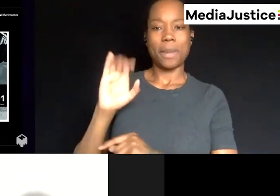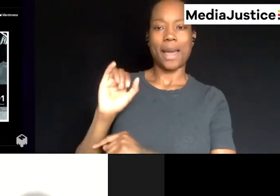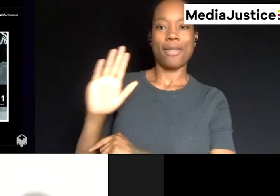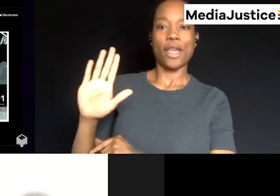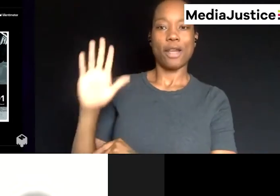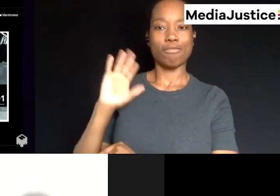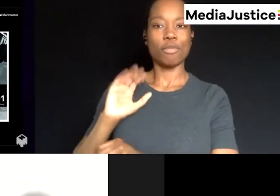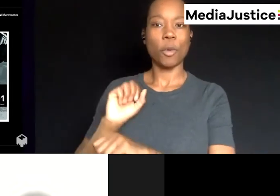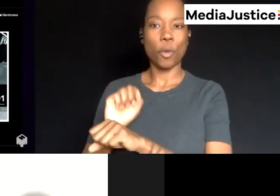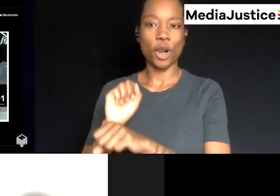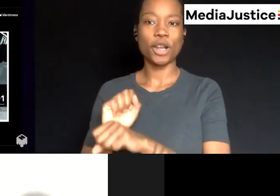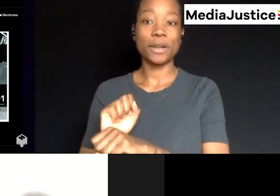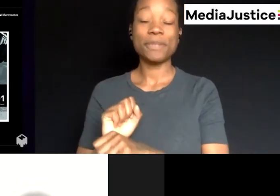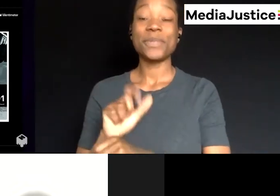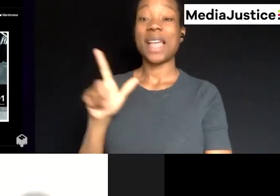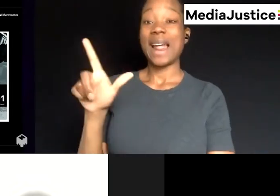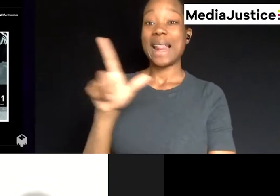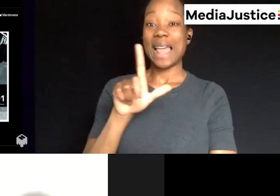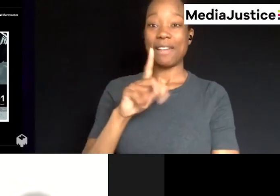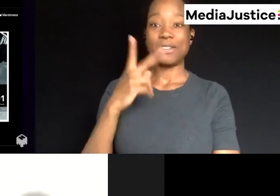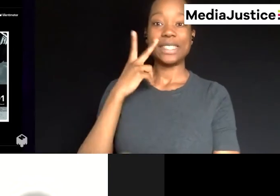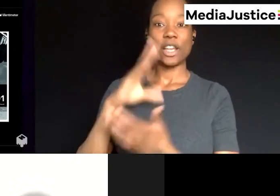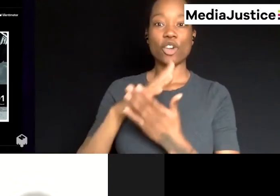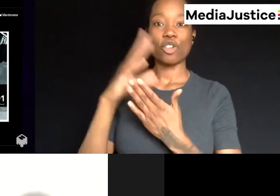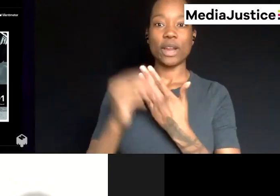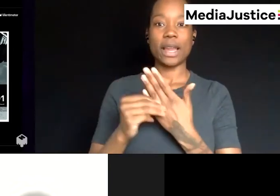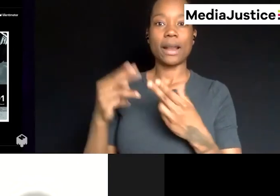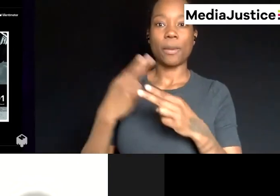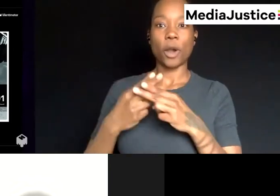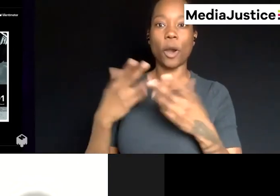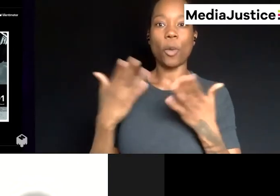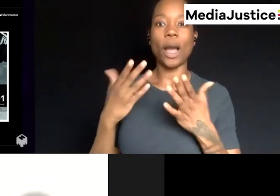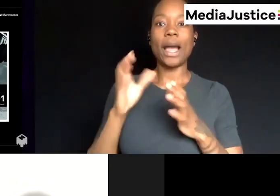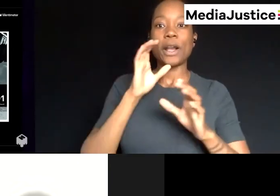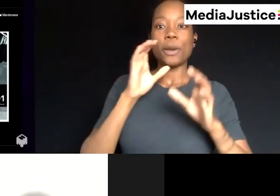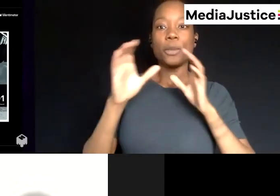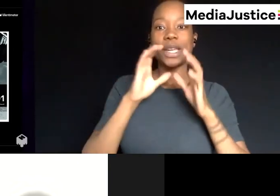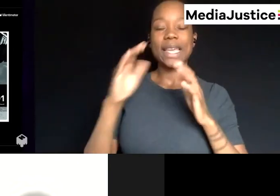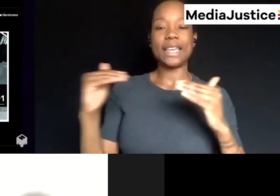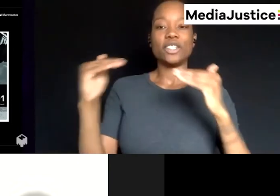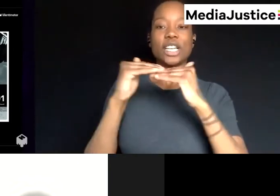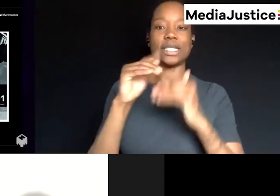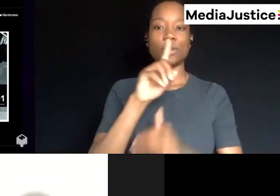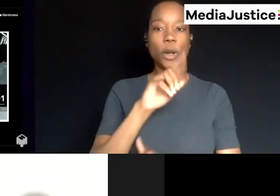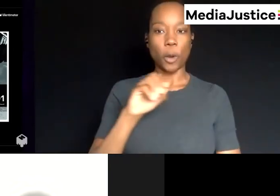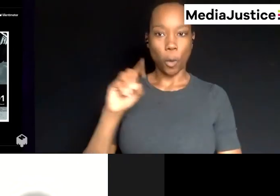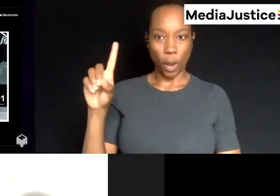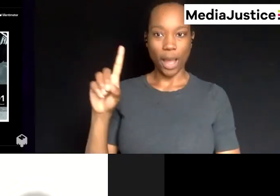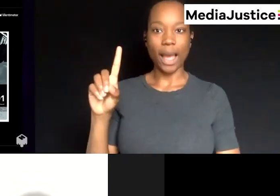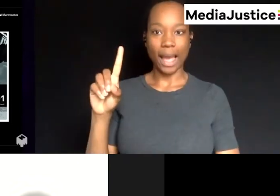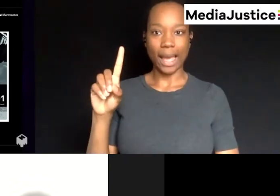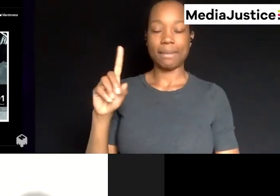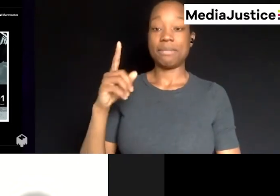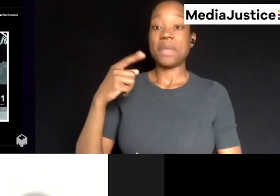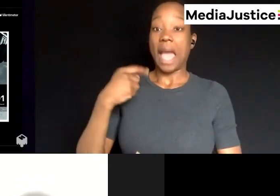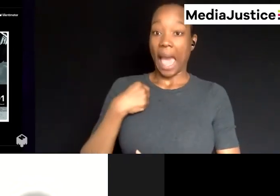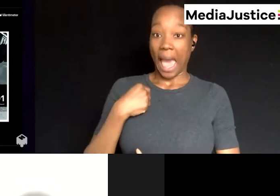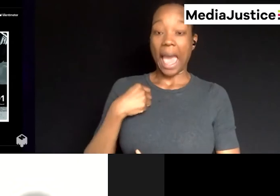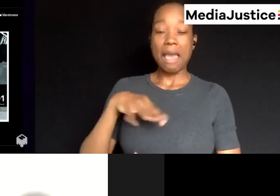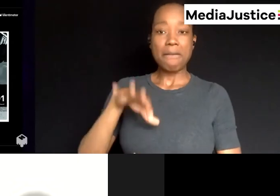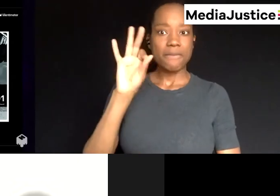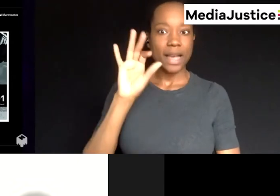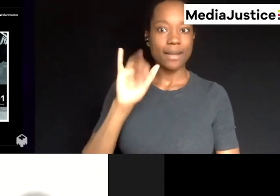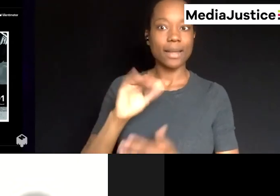shout out on the left, you'll see a curriculum called Communicate Justice 101, which was a curriculum that I came across early on